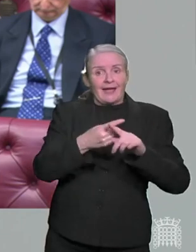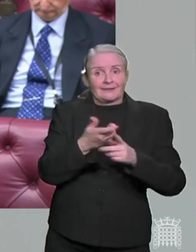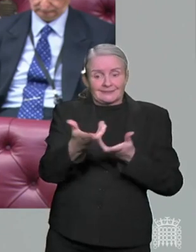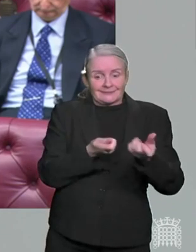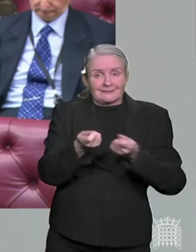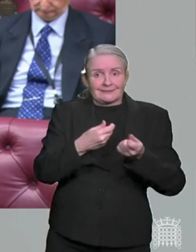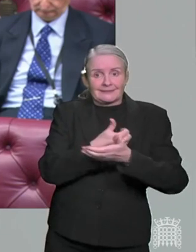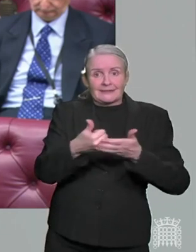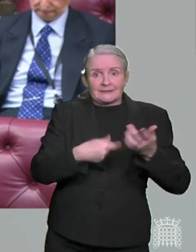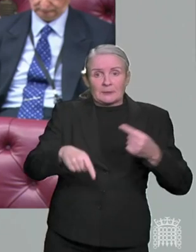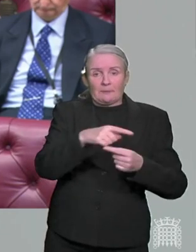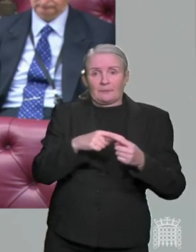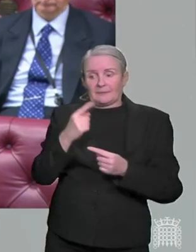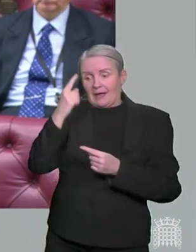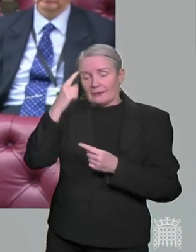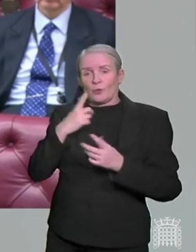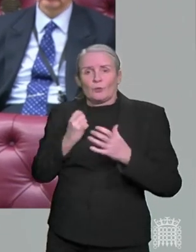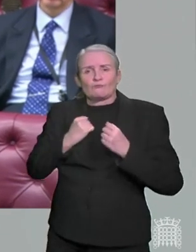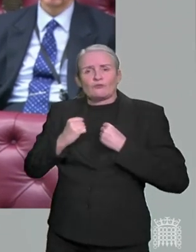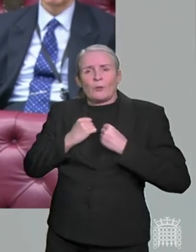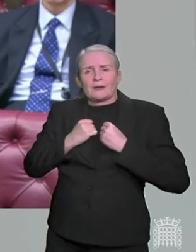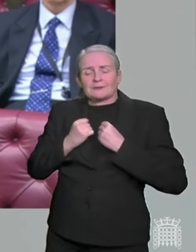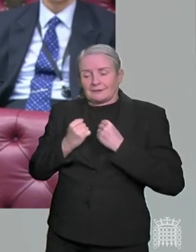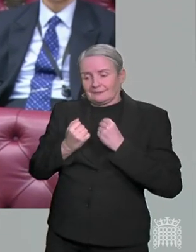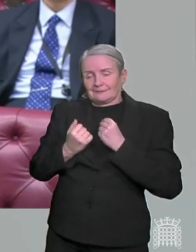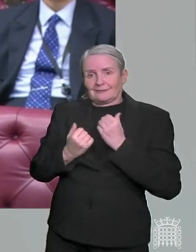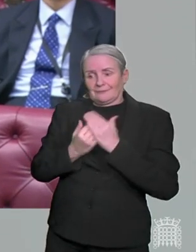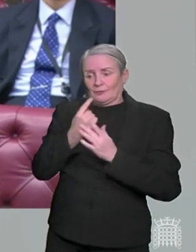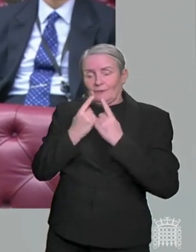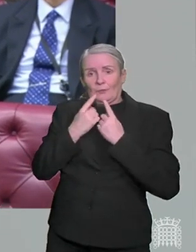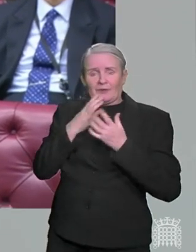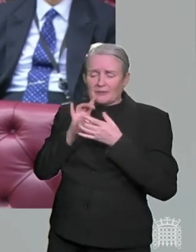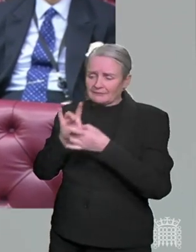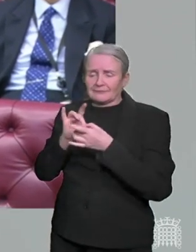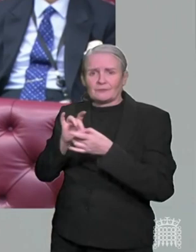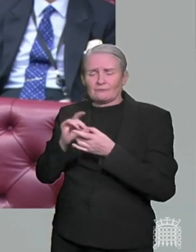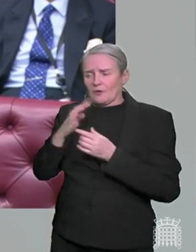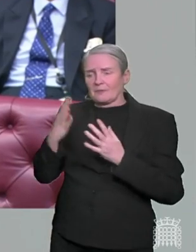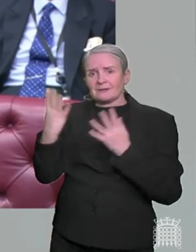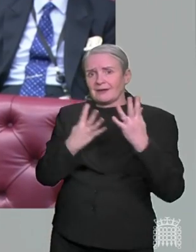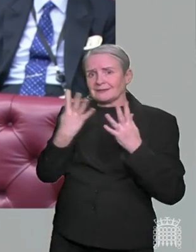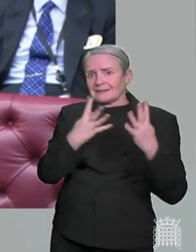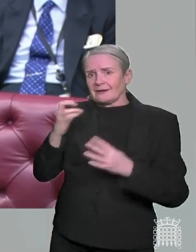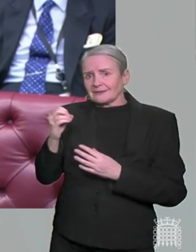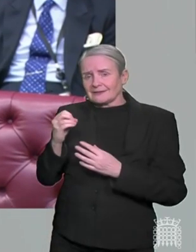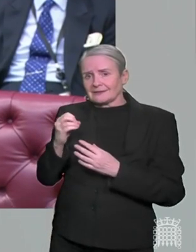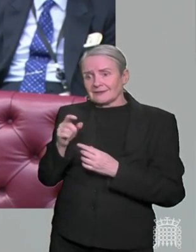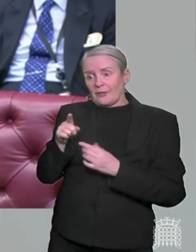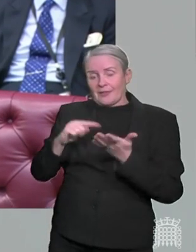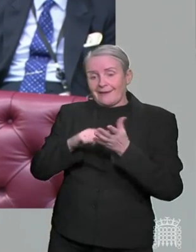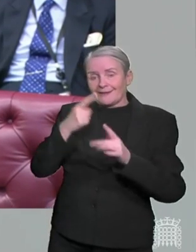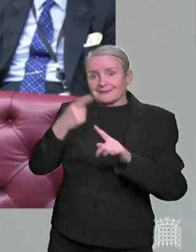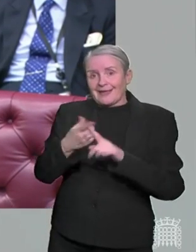lords, like a Rwanda update, we have been working with Rwanda since the 1990s, and we've actually helped them to increase their tax